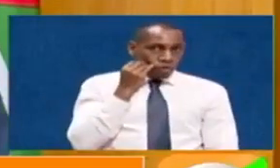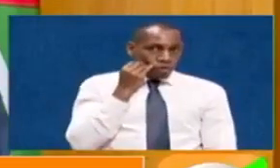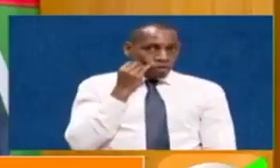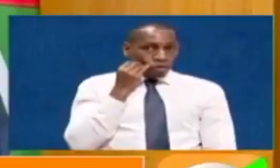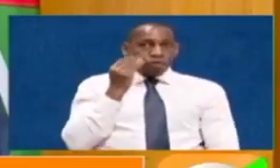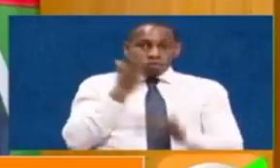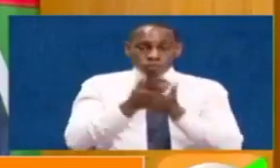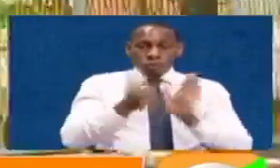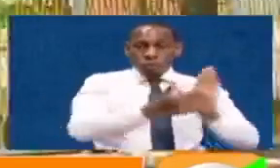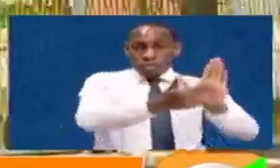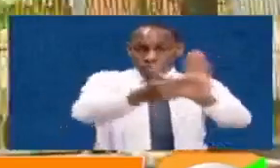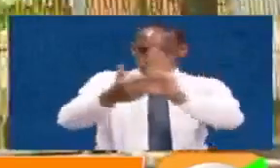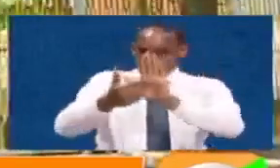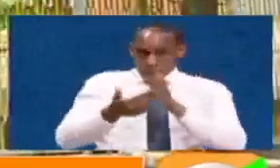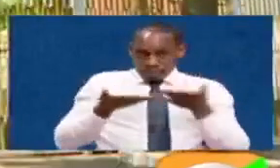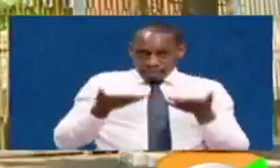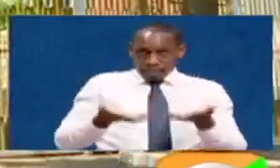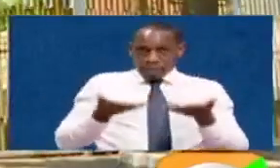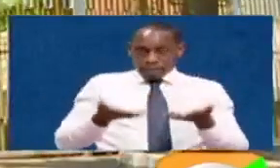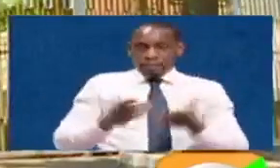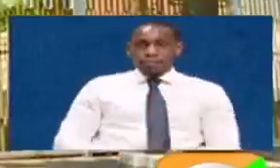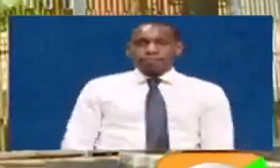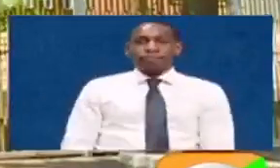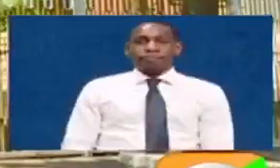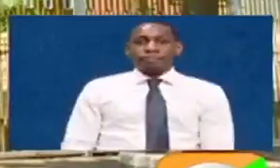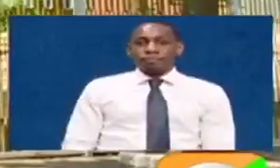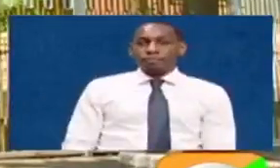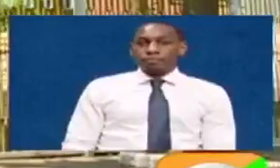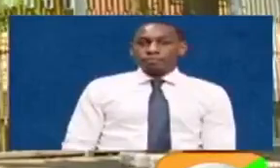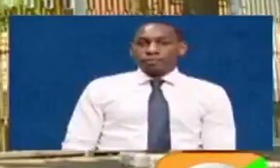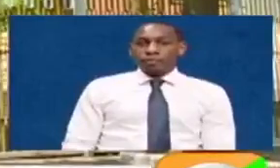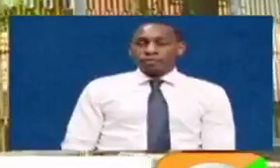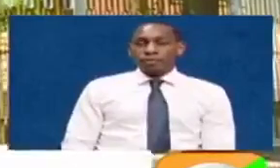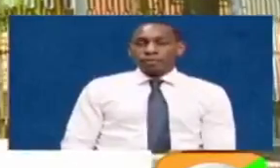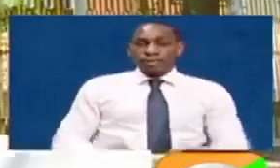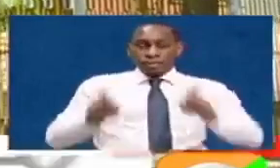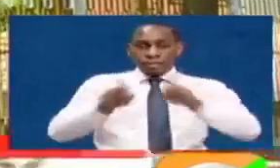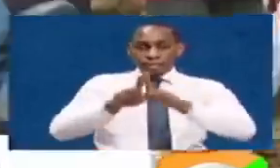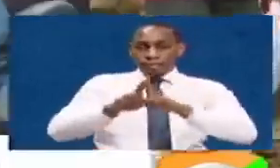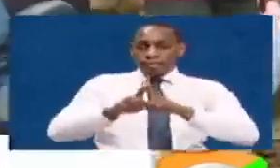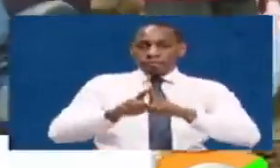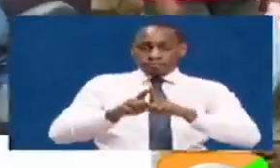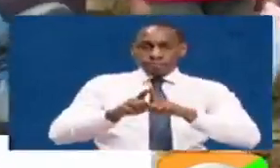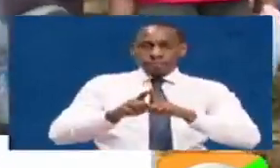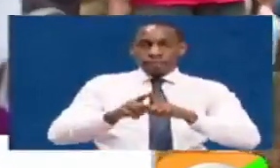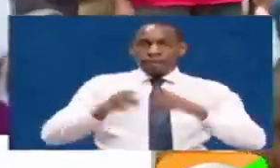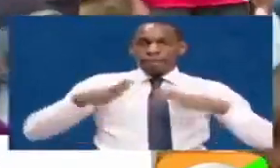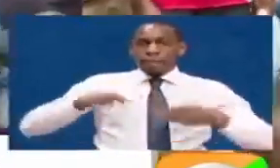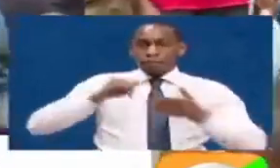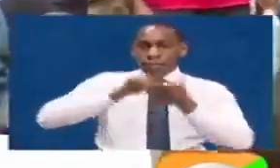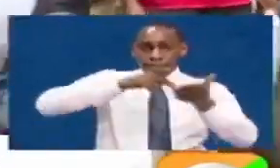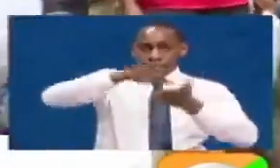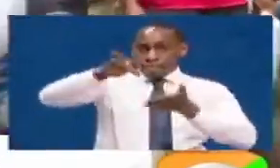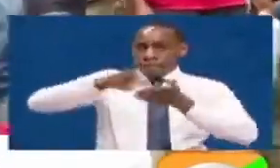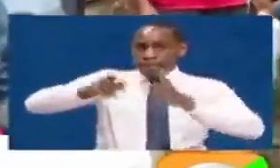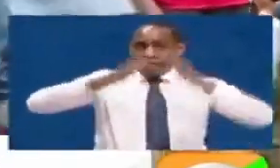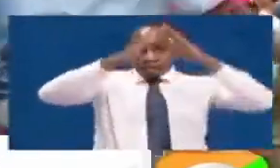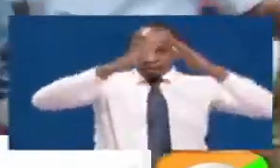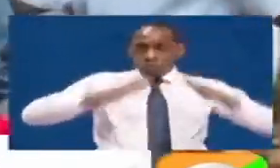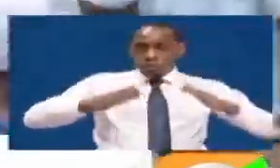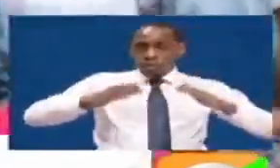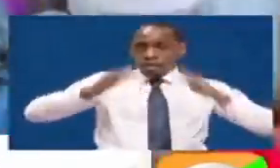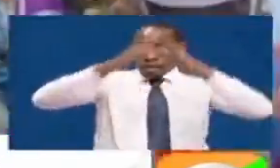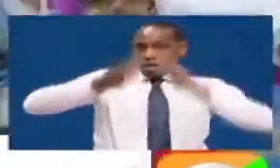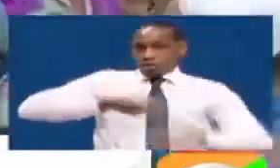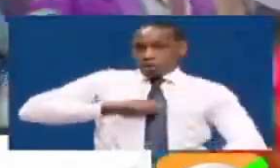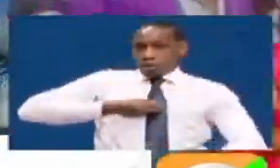now manifested itself here. And even within the population of tenants who submitted their monthly rent to their